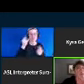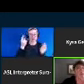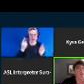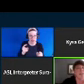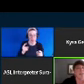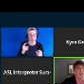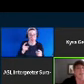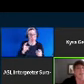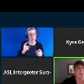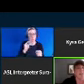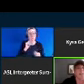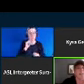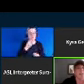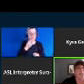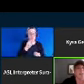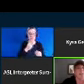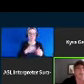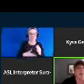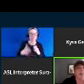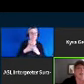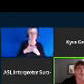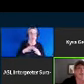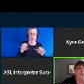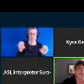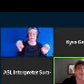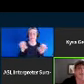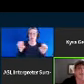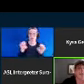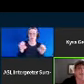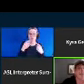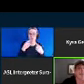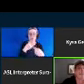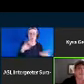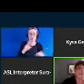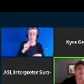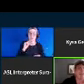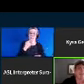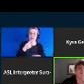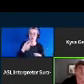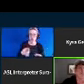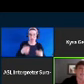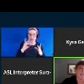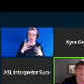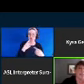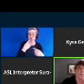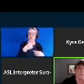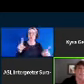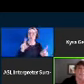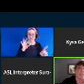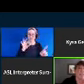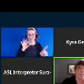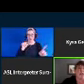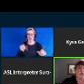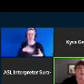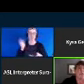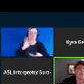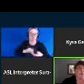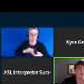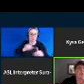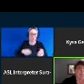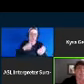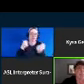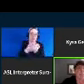the requirements of an emergency declaration or a major disaster declaration, FEMA can support the massacre response.